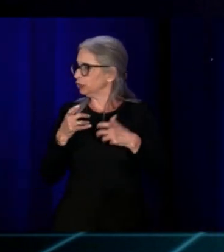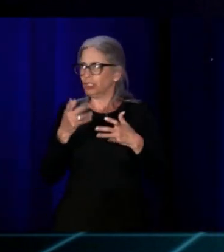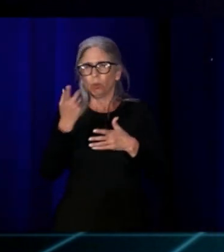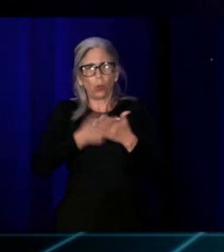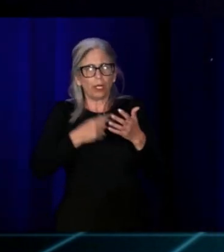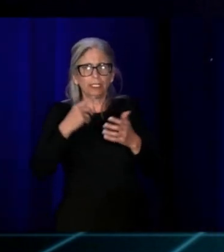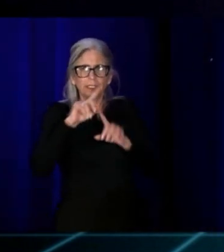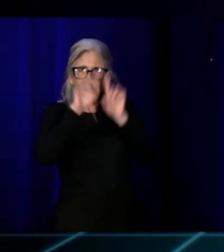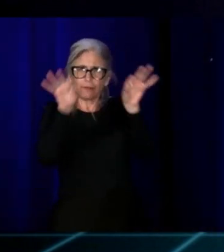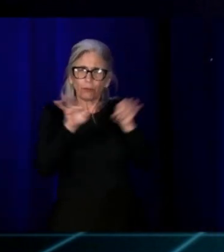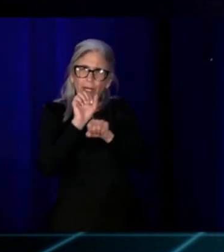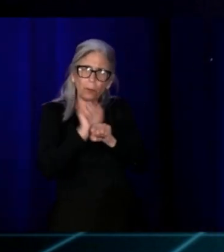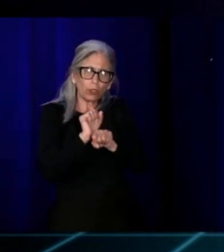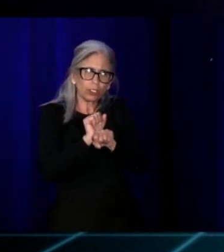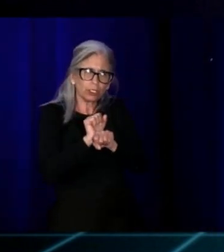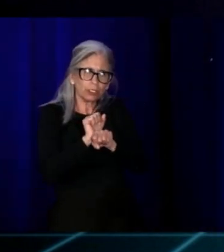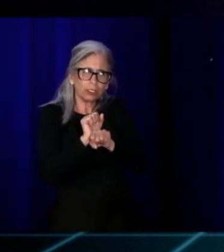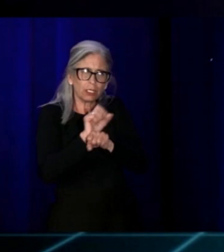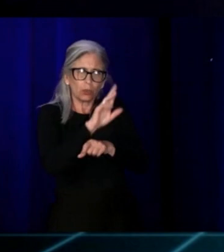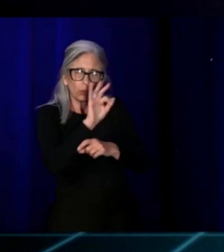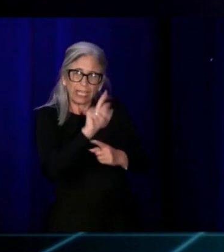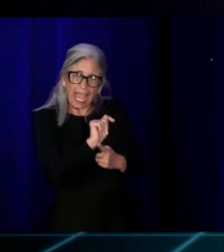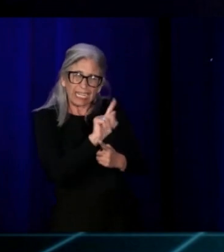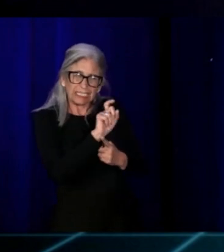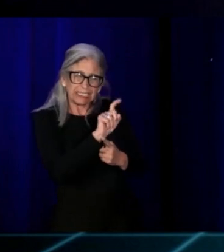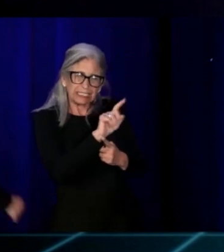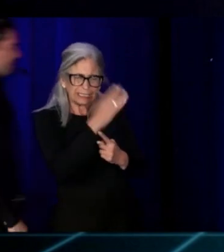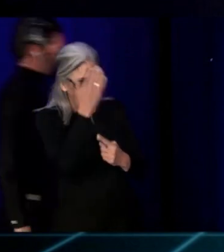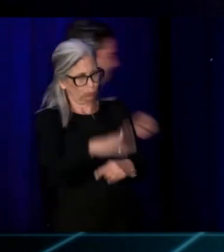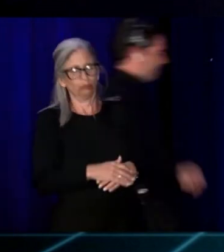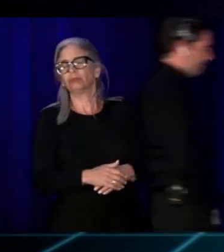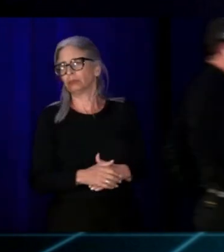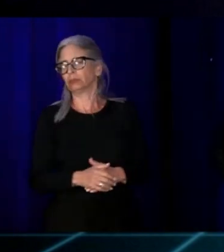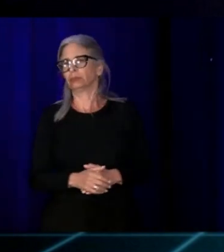framework? Is it React? I don't know, but yeah.